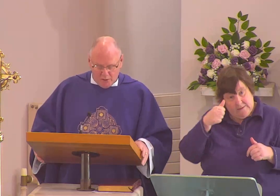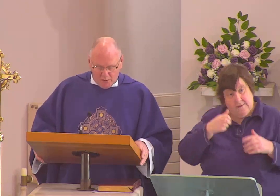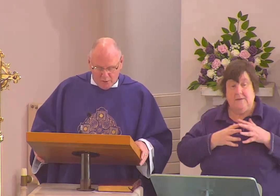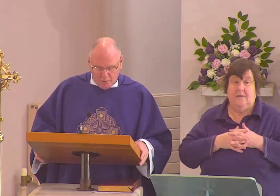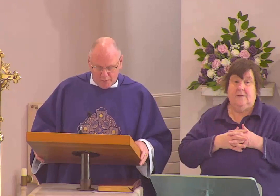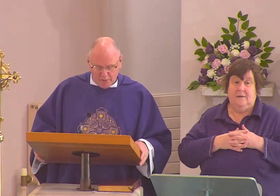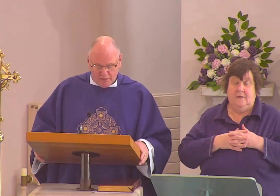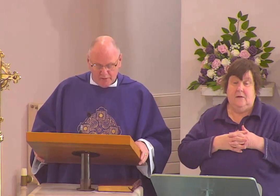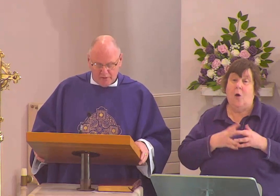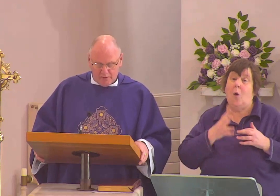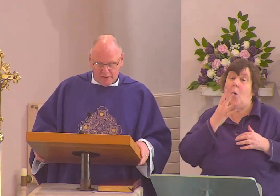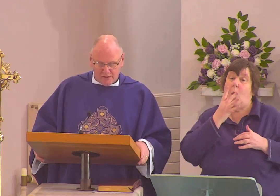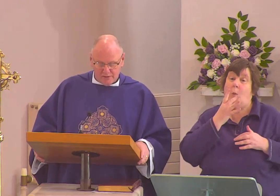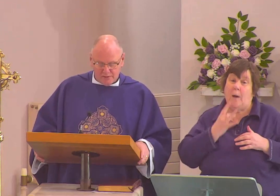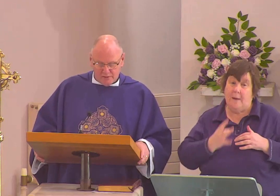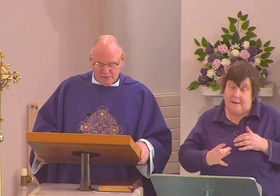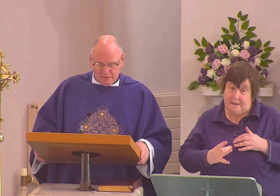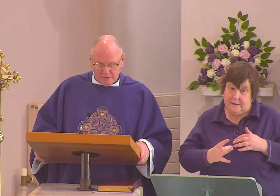Hope,